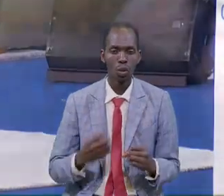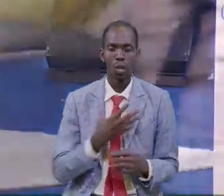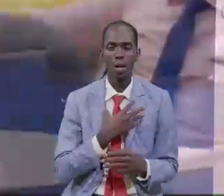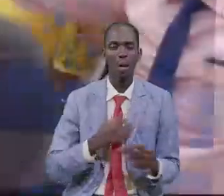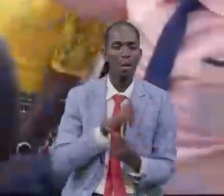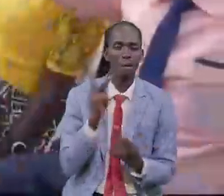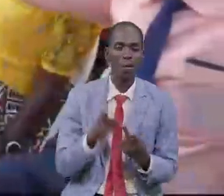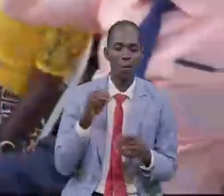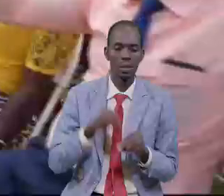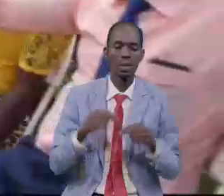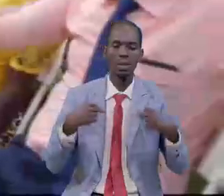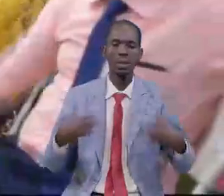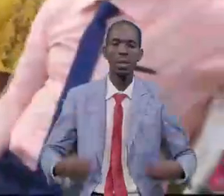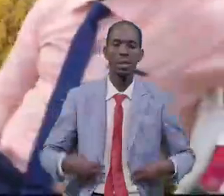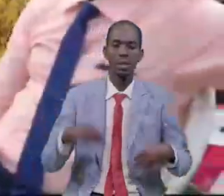Jesus' name.